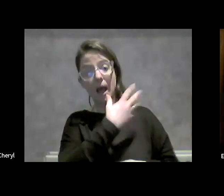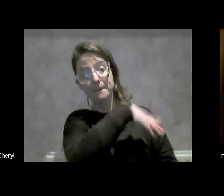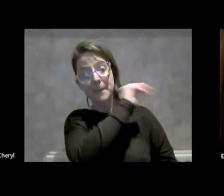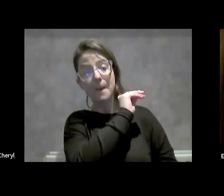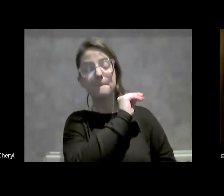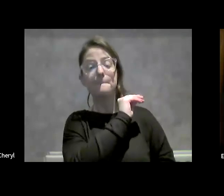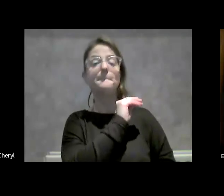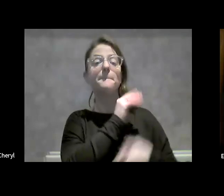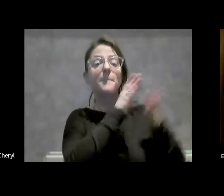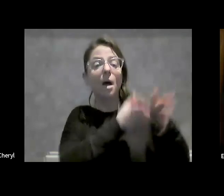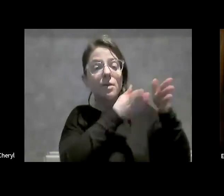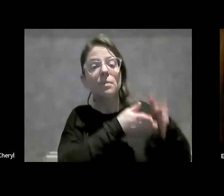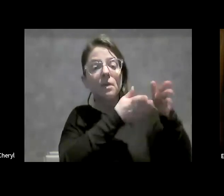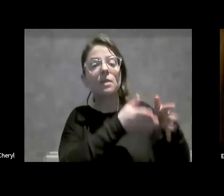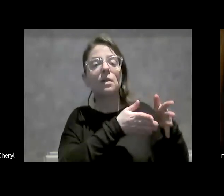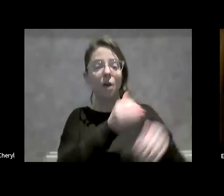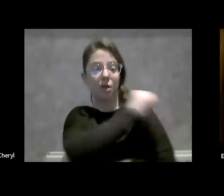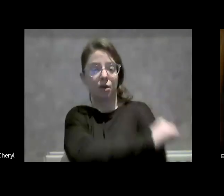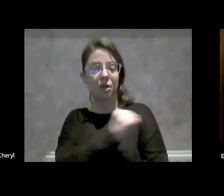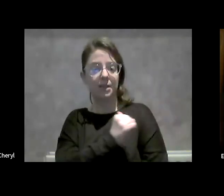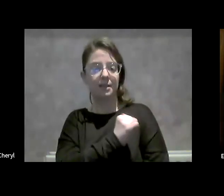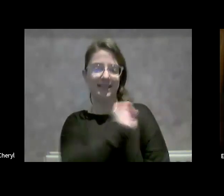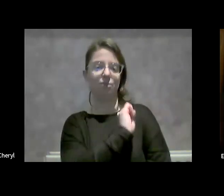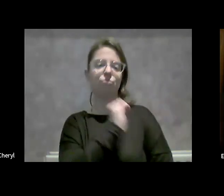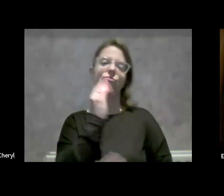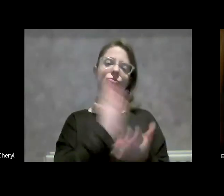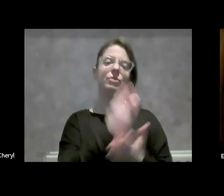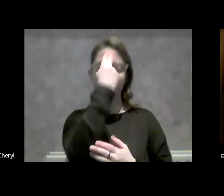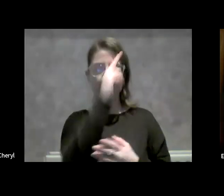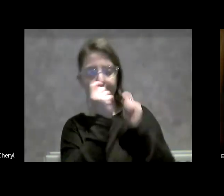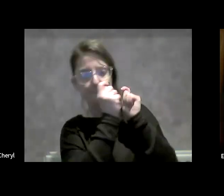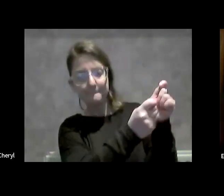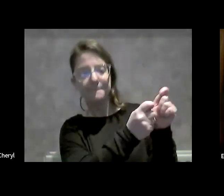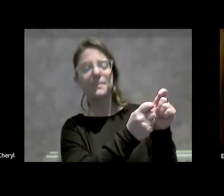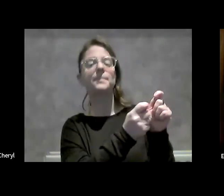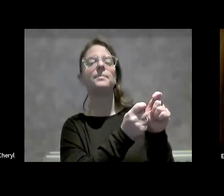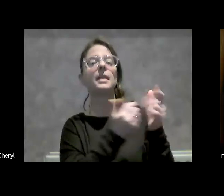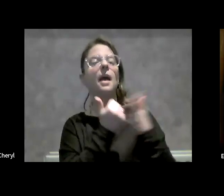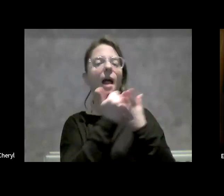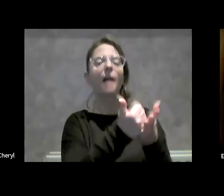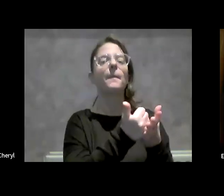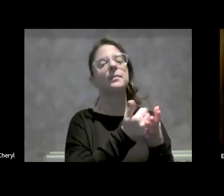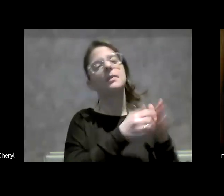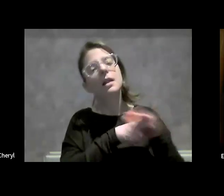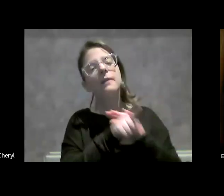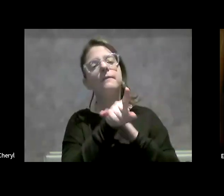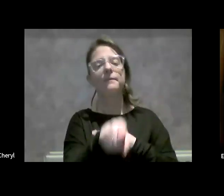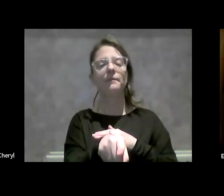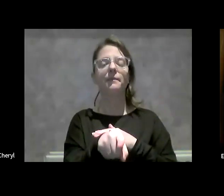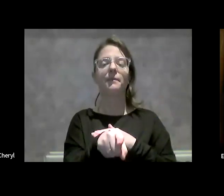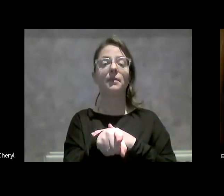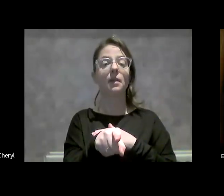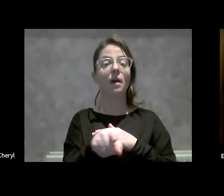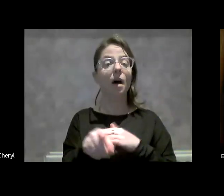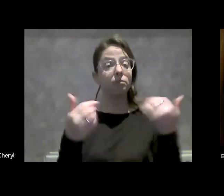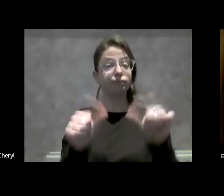up from the hospital car park. The nurses all use his real name. They give him a wedged pillow as he leaves. Recovery is